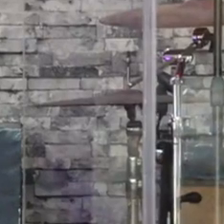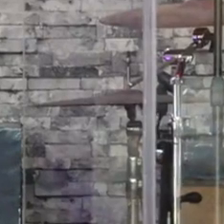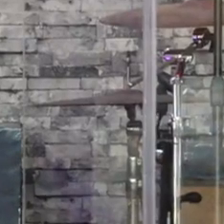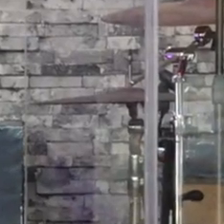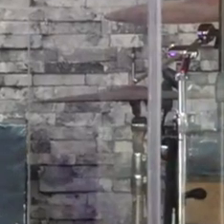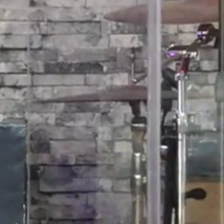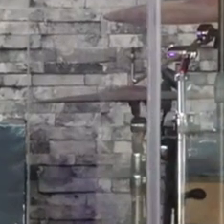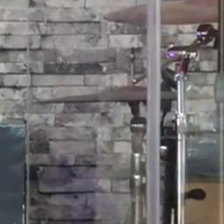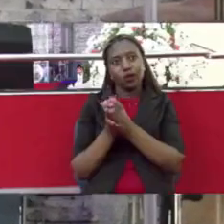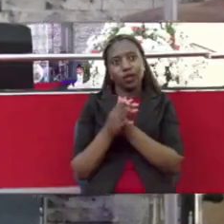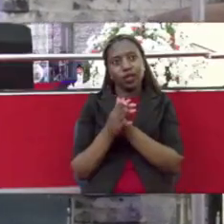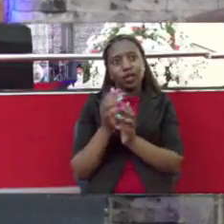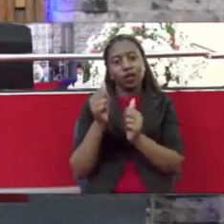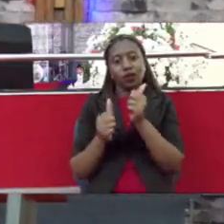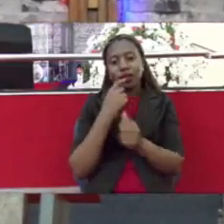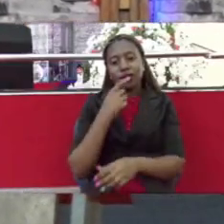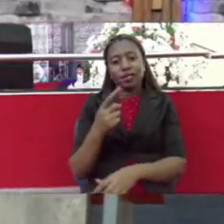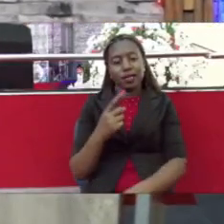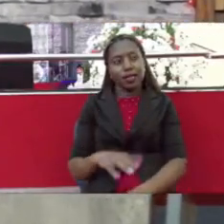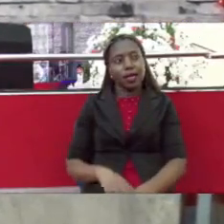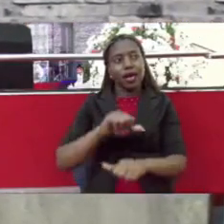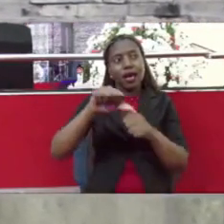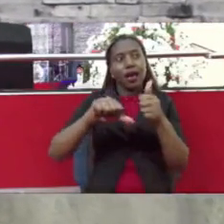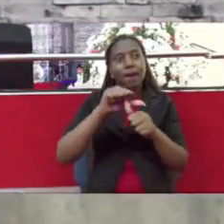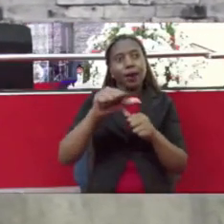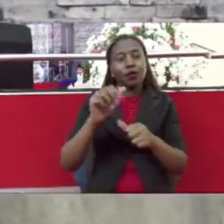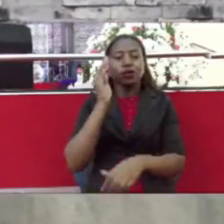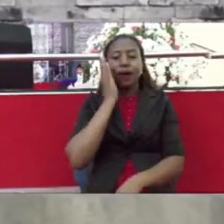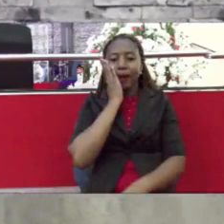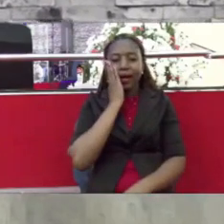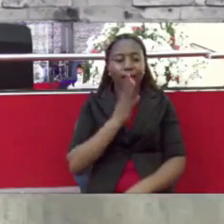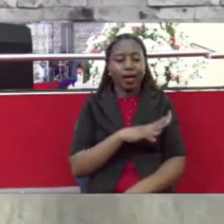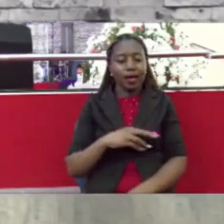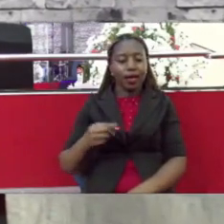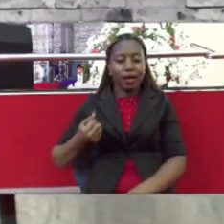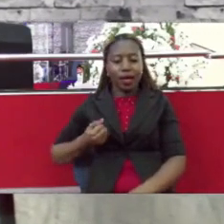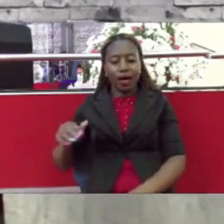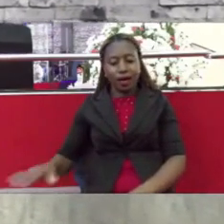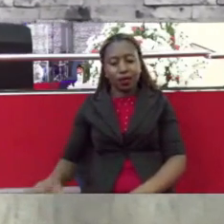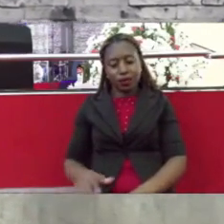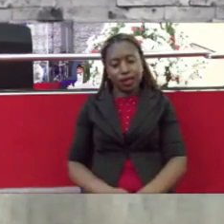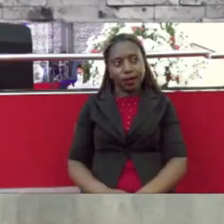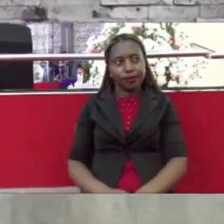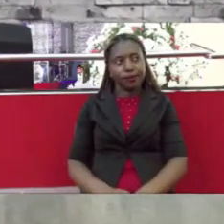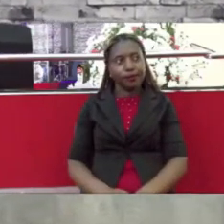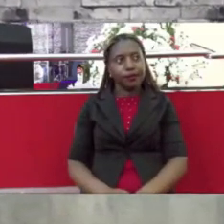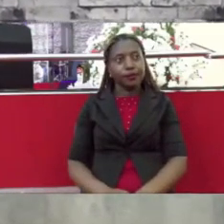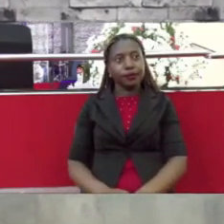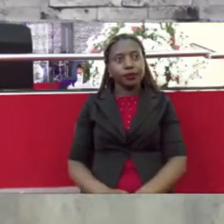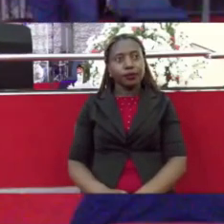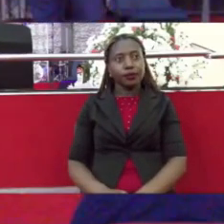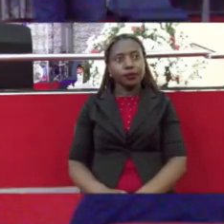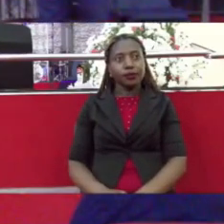ambayo inasemwa ama inaambiwa. About a mother and a daughter. Ya mama na binti yake. And the